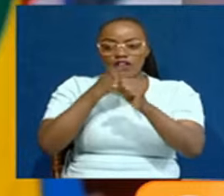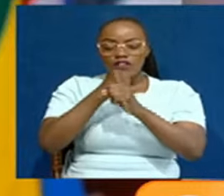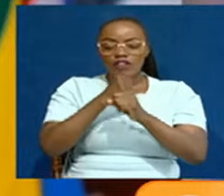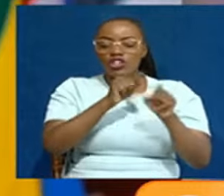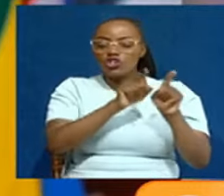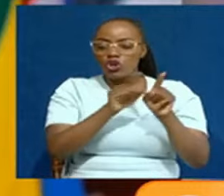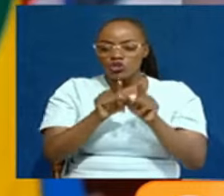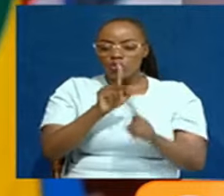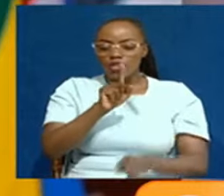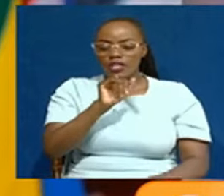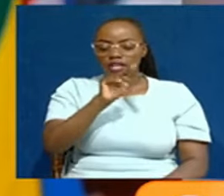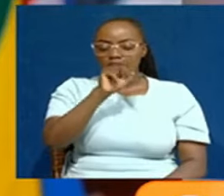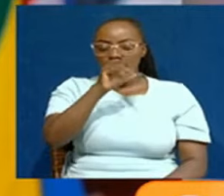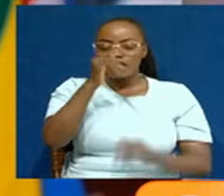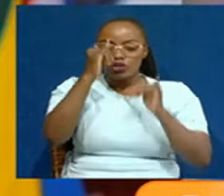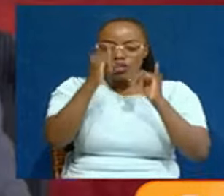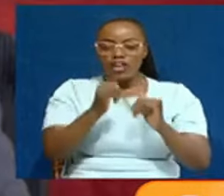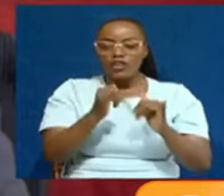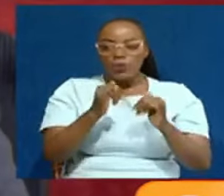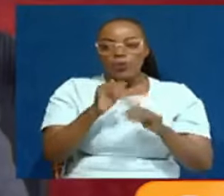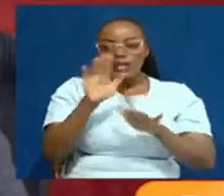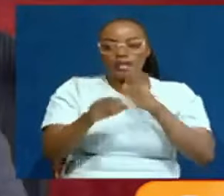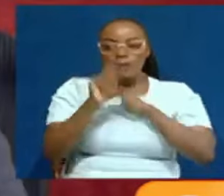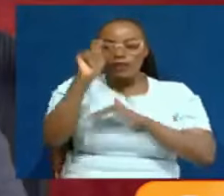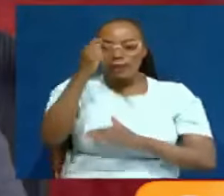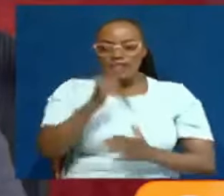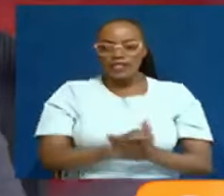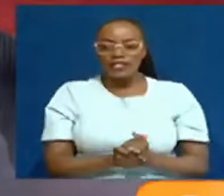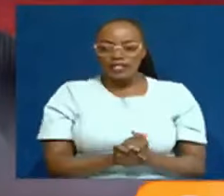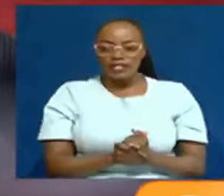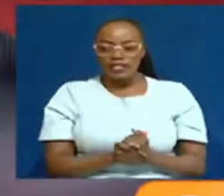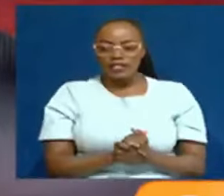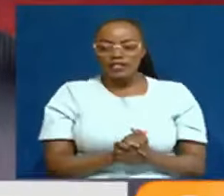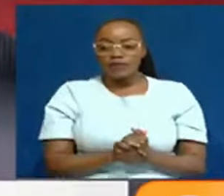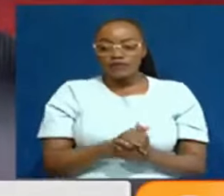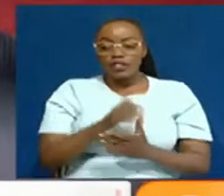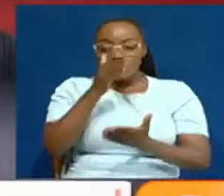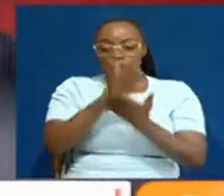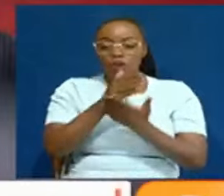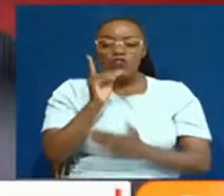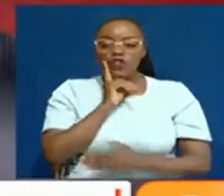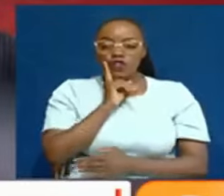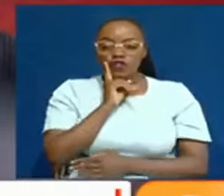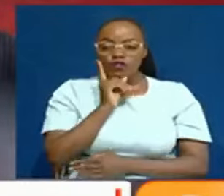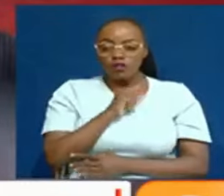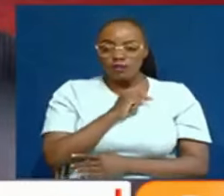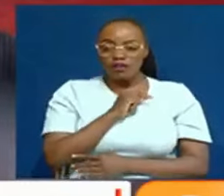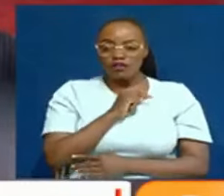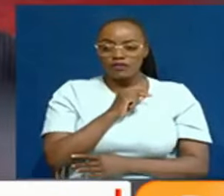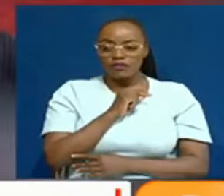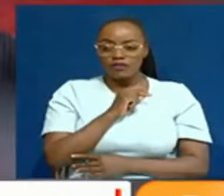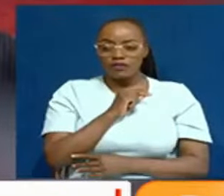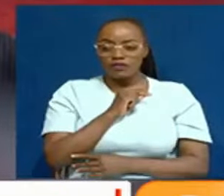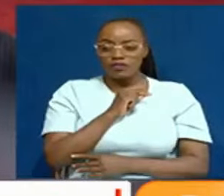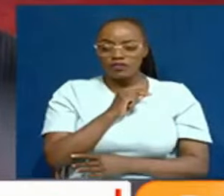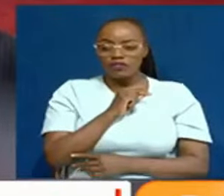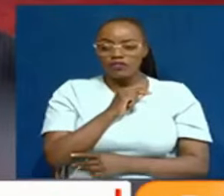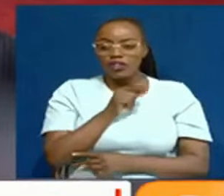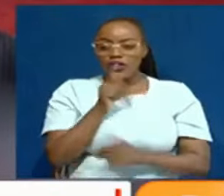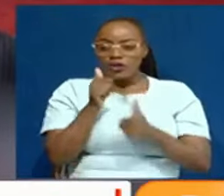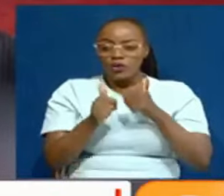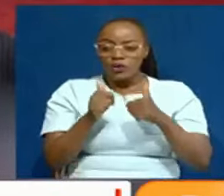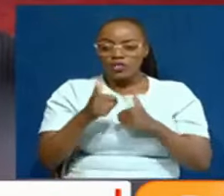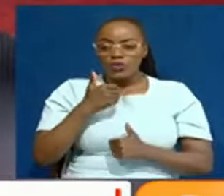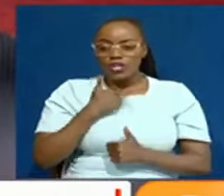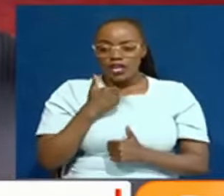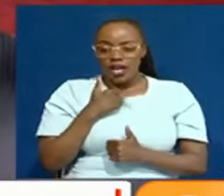Kithure Kindiki as the new DP. This bench remains firm in its duty and will not be